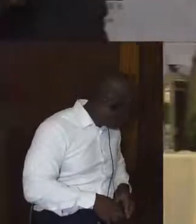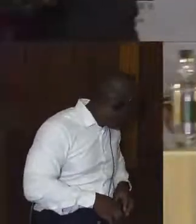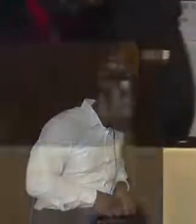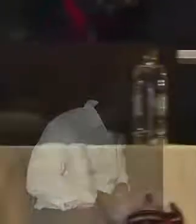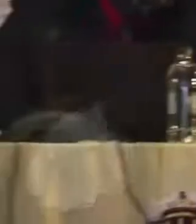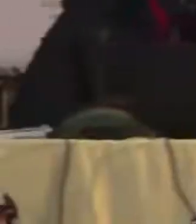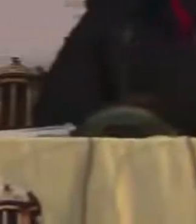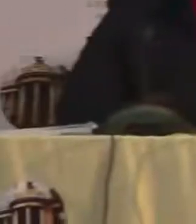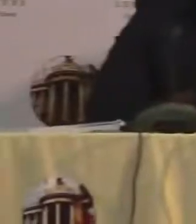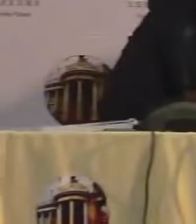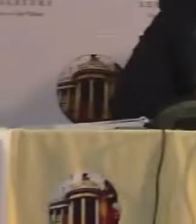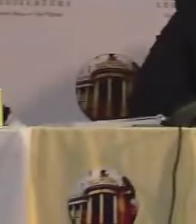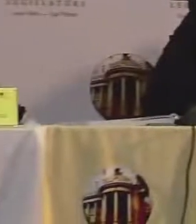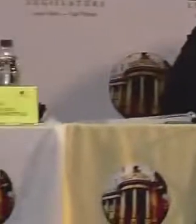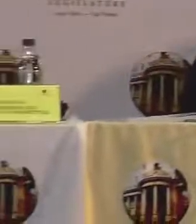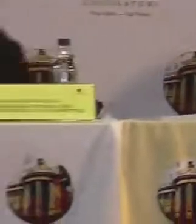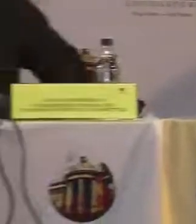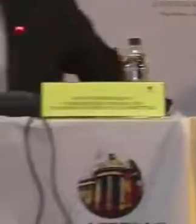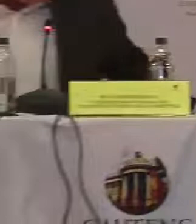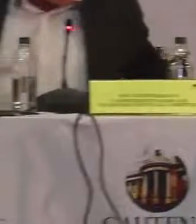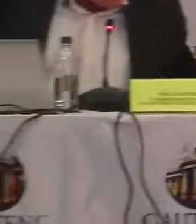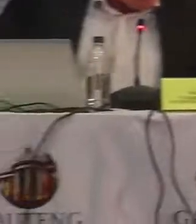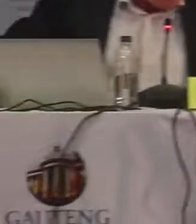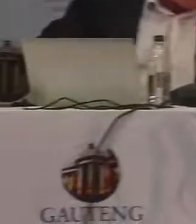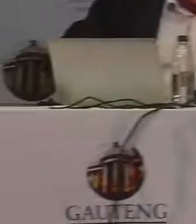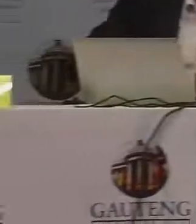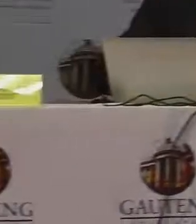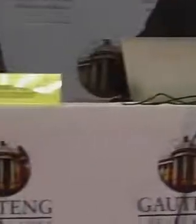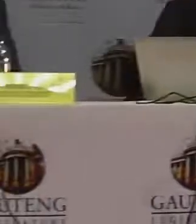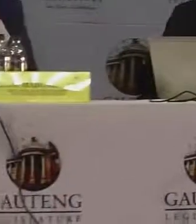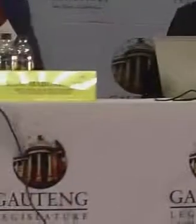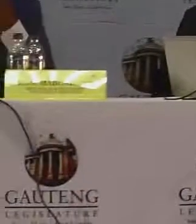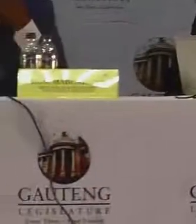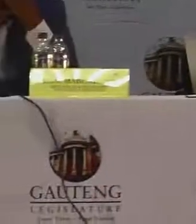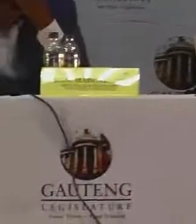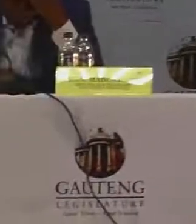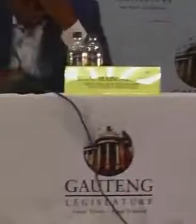Okay. Thanks, members.